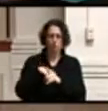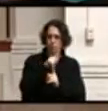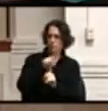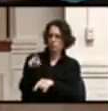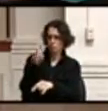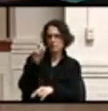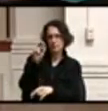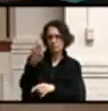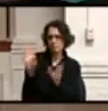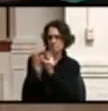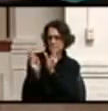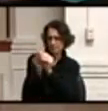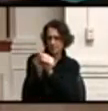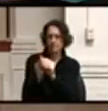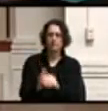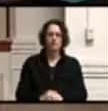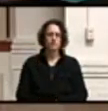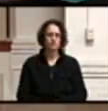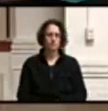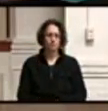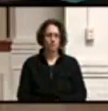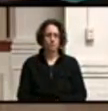ever fully